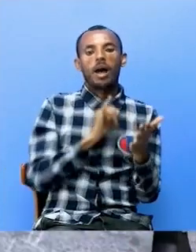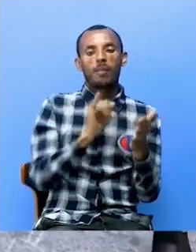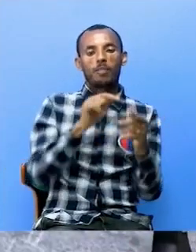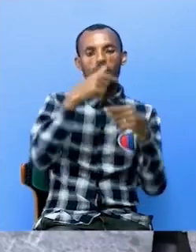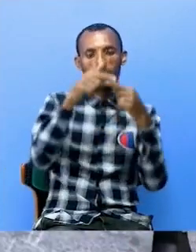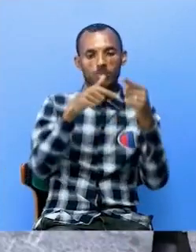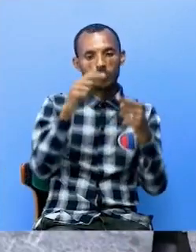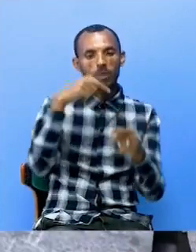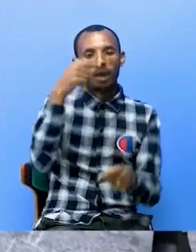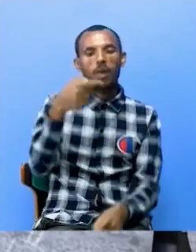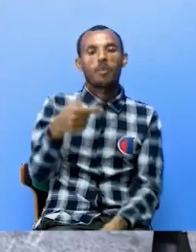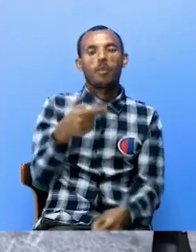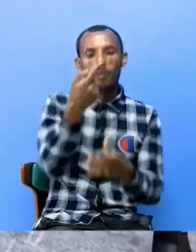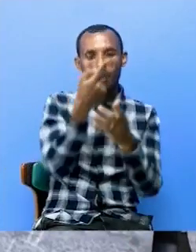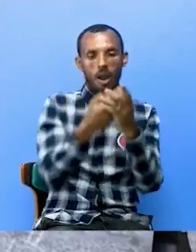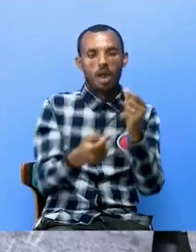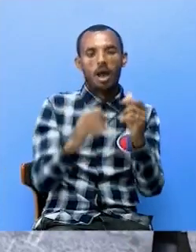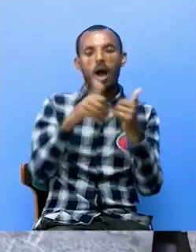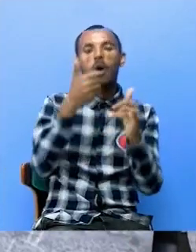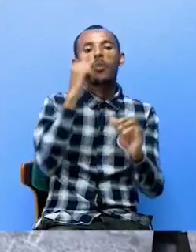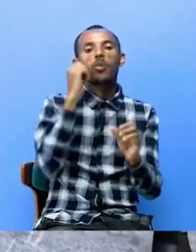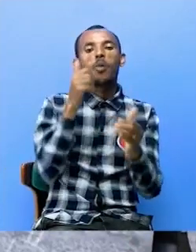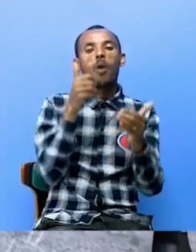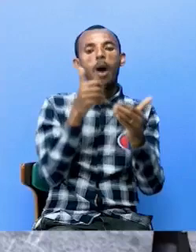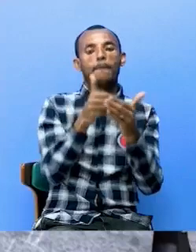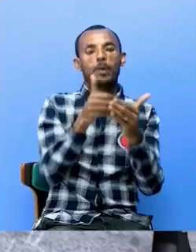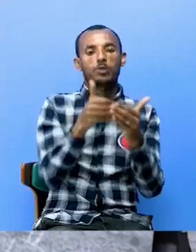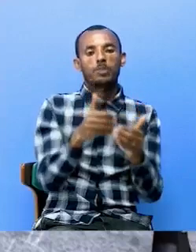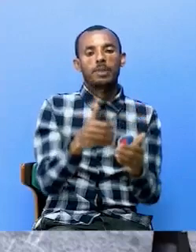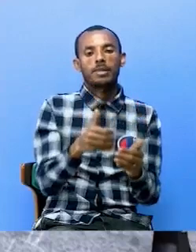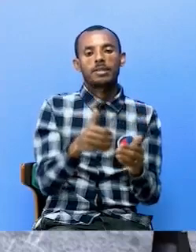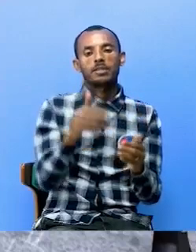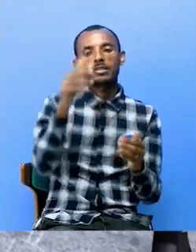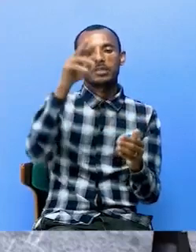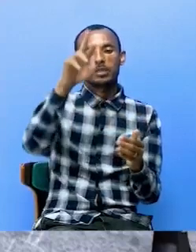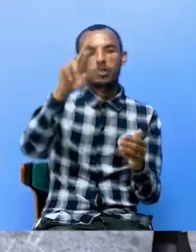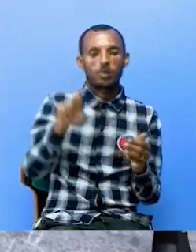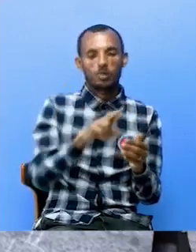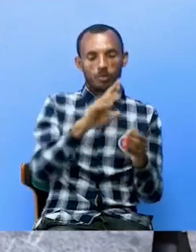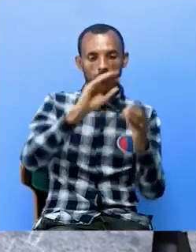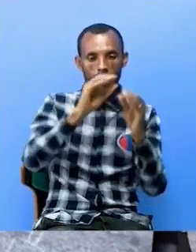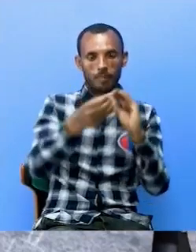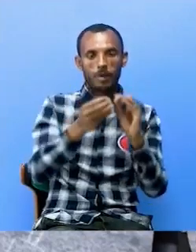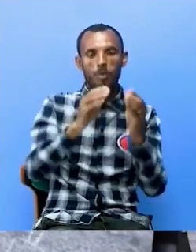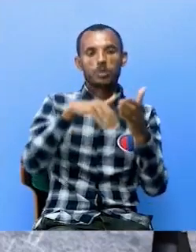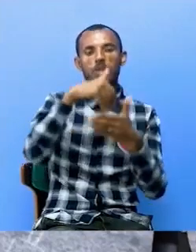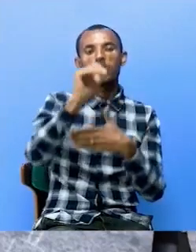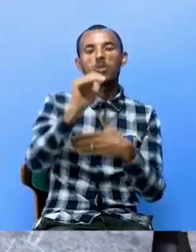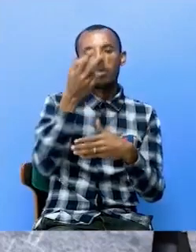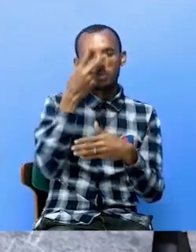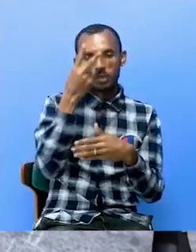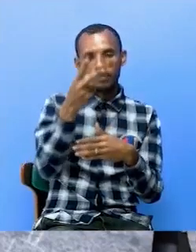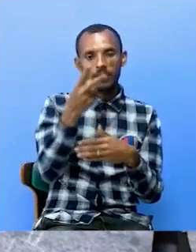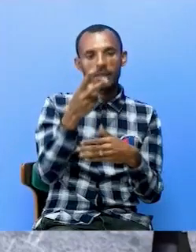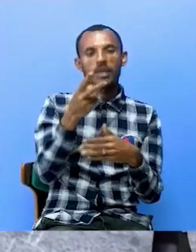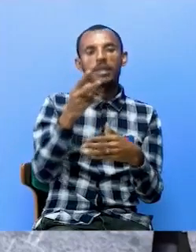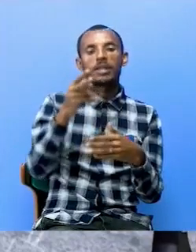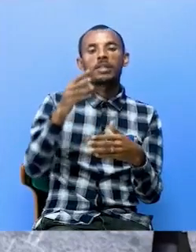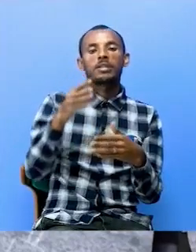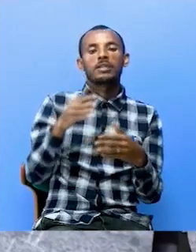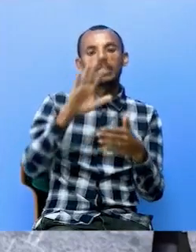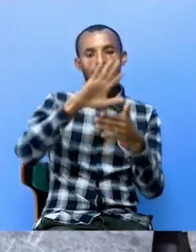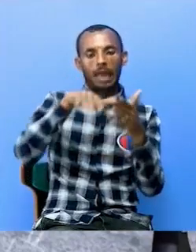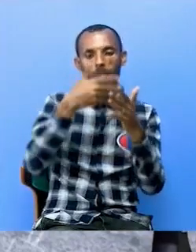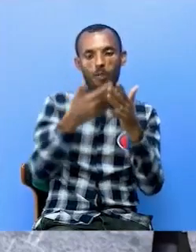to tell you only how you can approximate the square root of a number without observing your table of